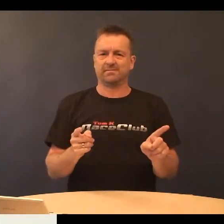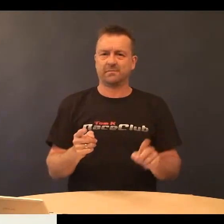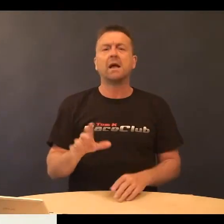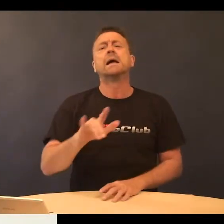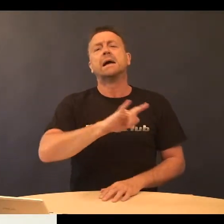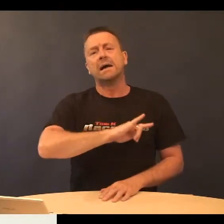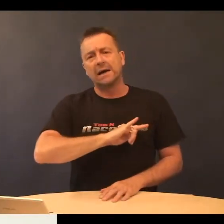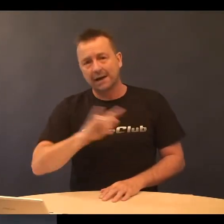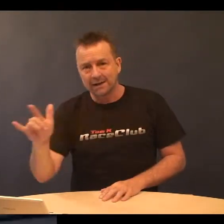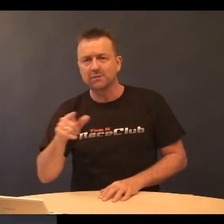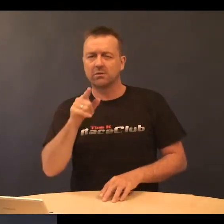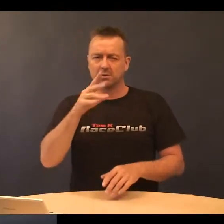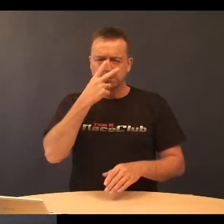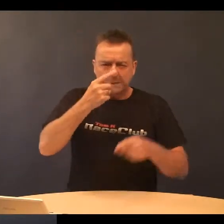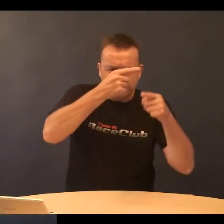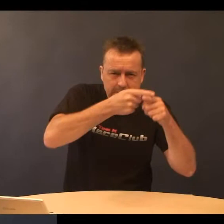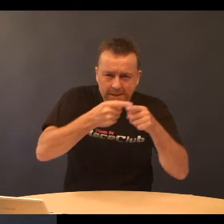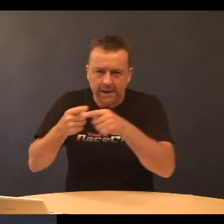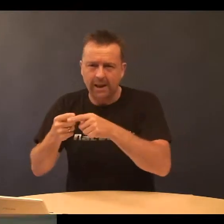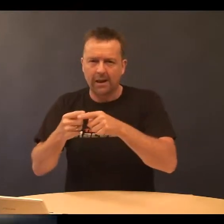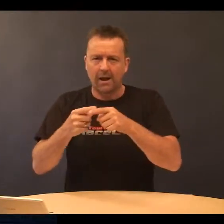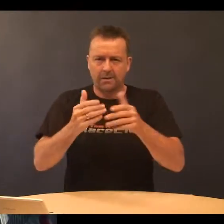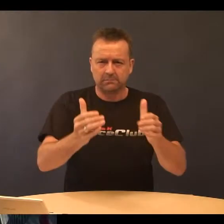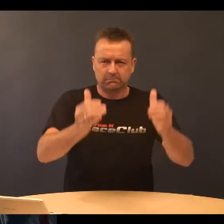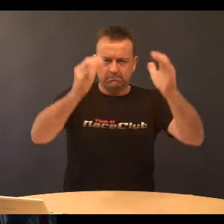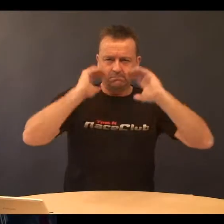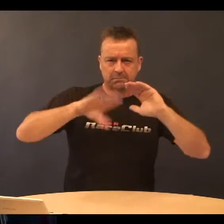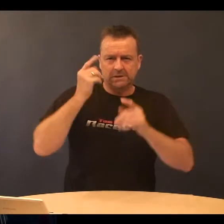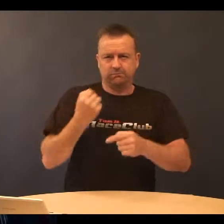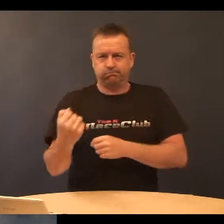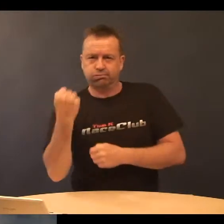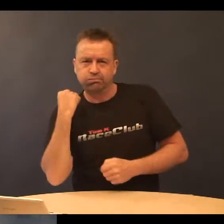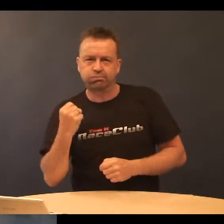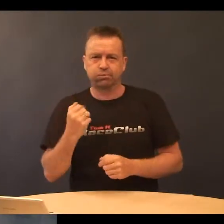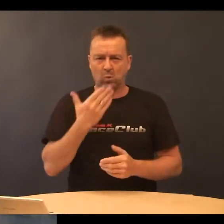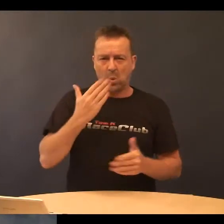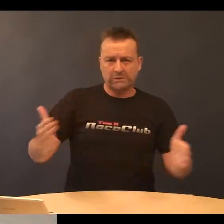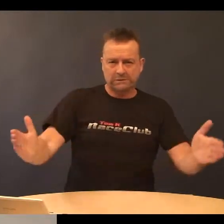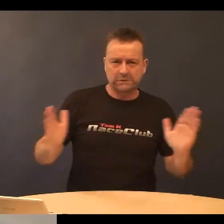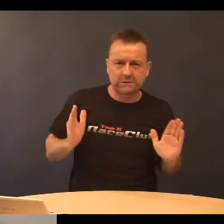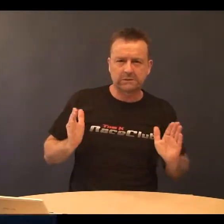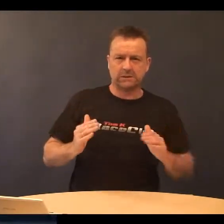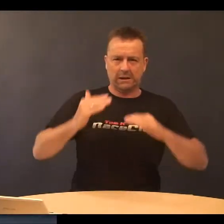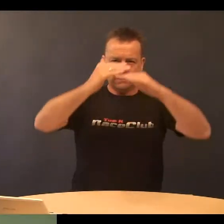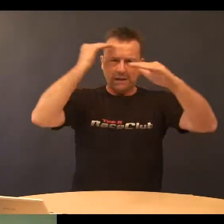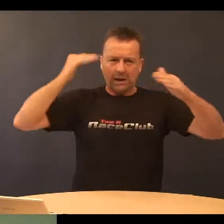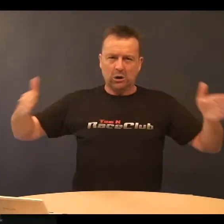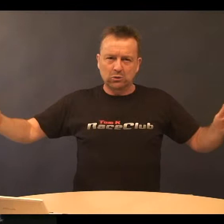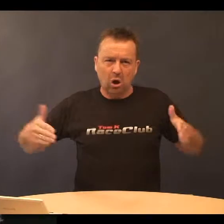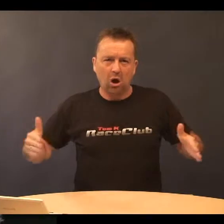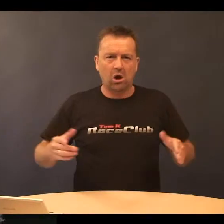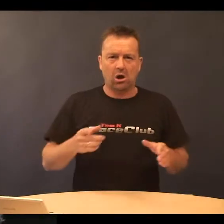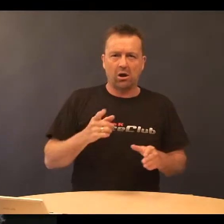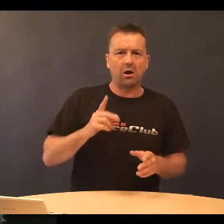you go into the safety details, the monocoque is stronger, there's good lateral protection, and the roof and doors